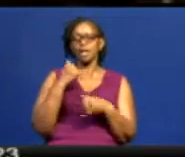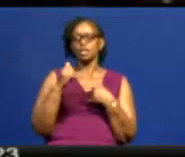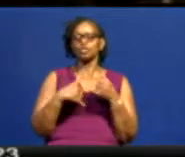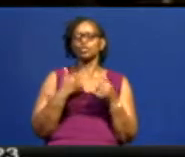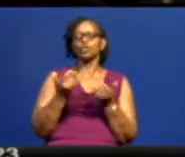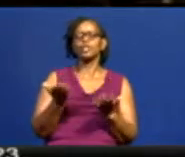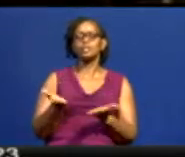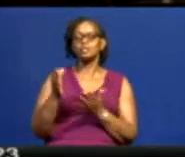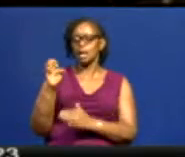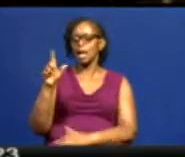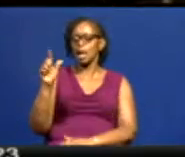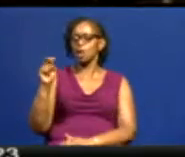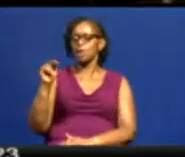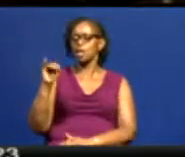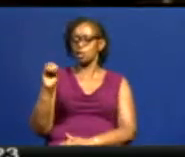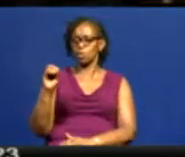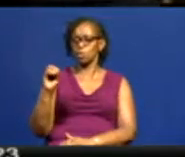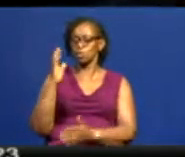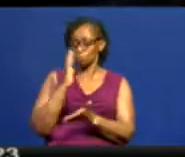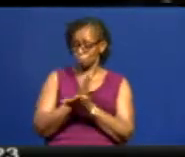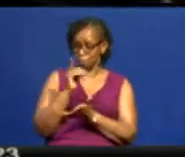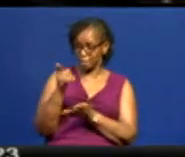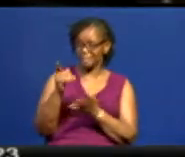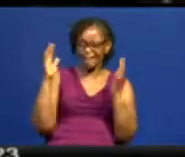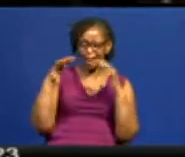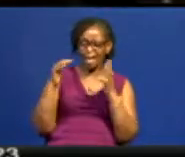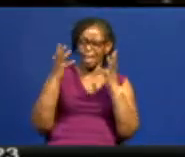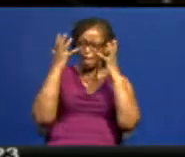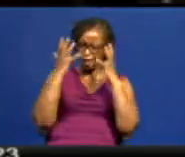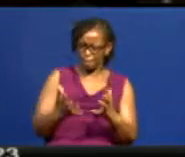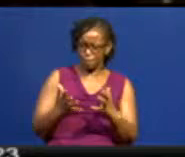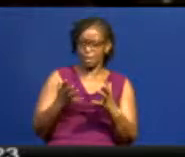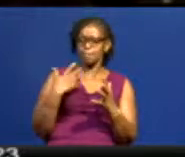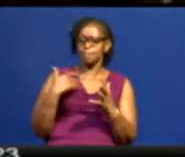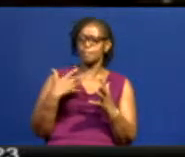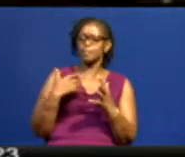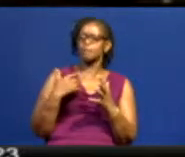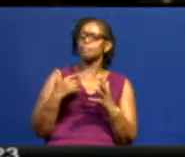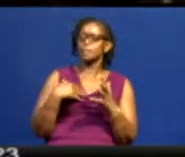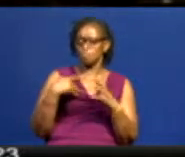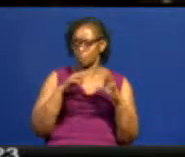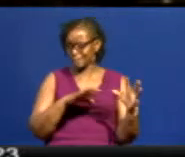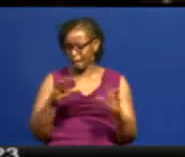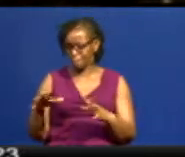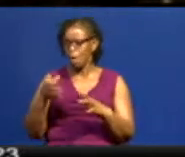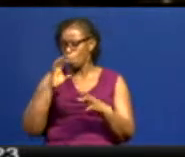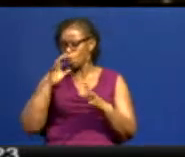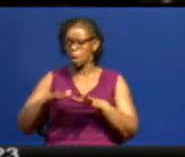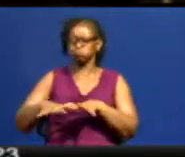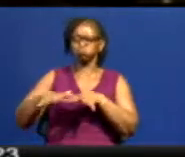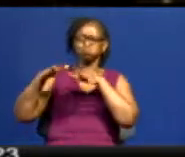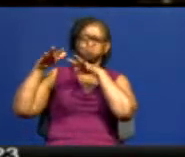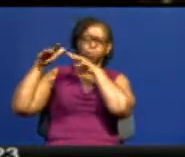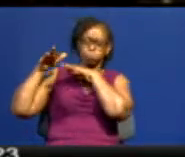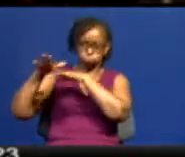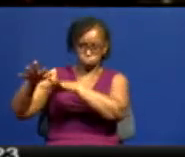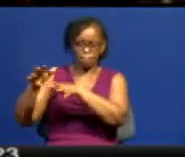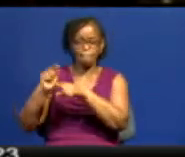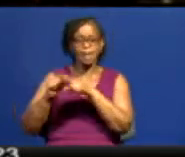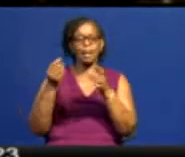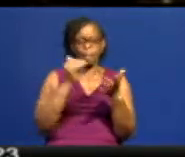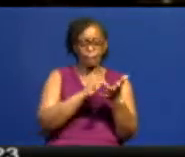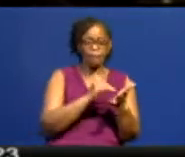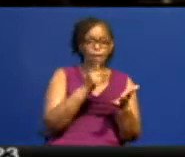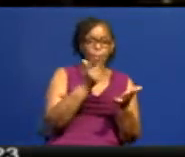It has one side which is whereby our people are getting flooded, but on the other hand, Mr. Speaker, we expect Kenya Power